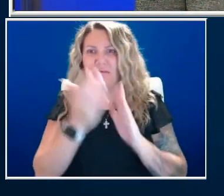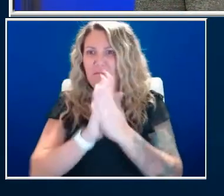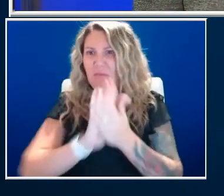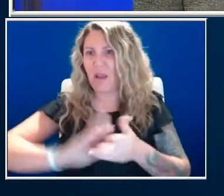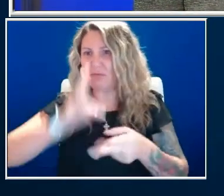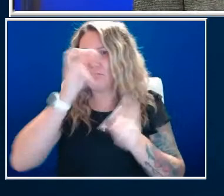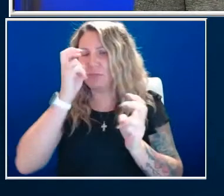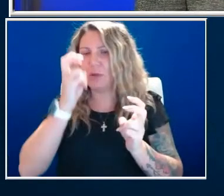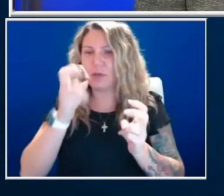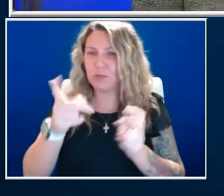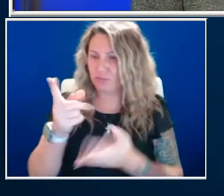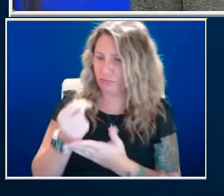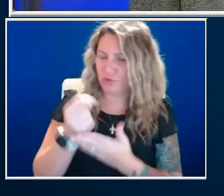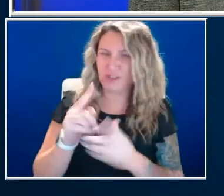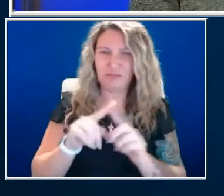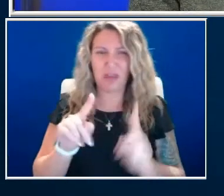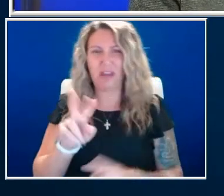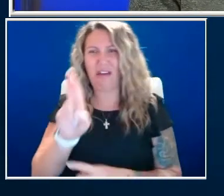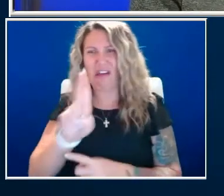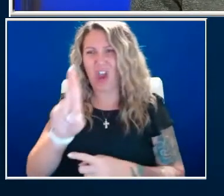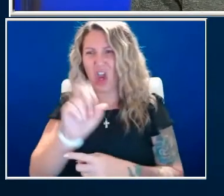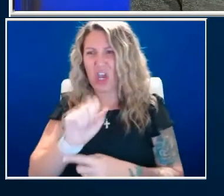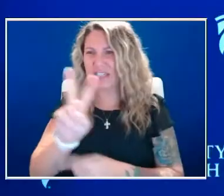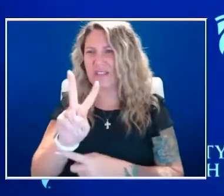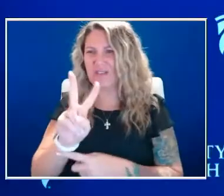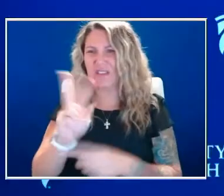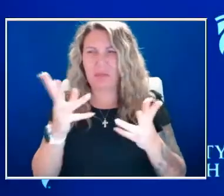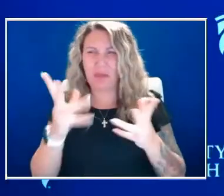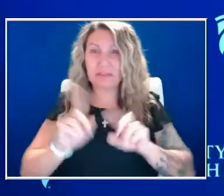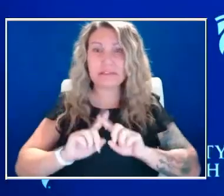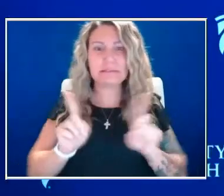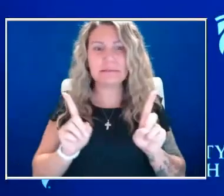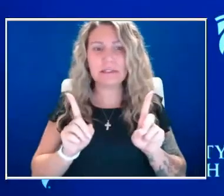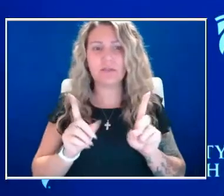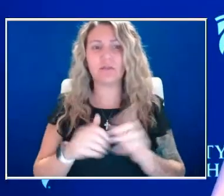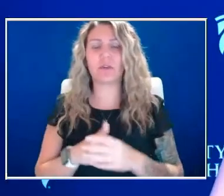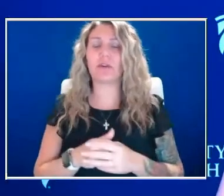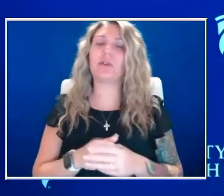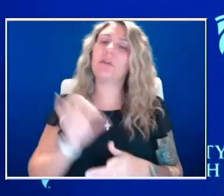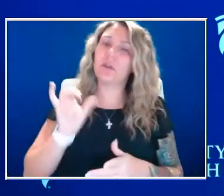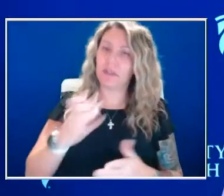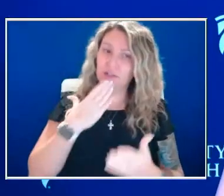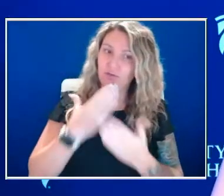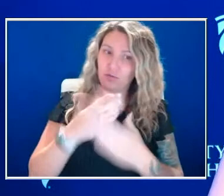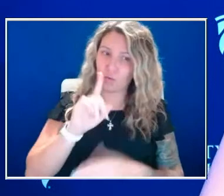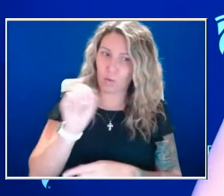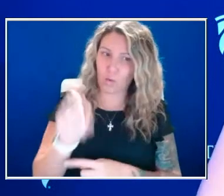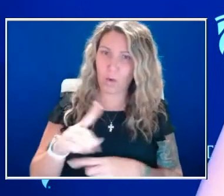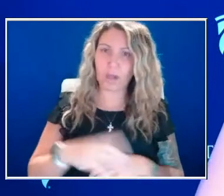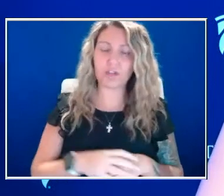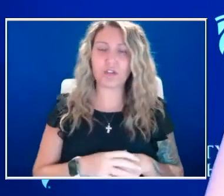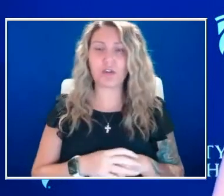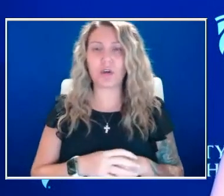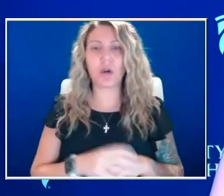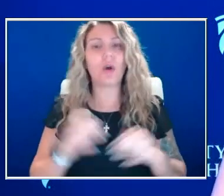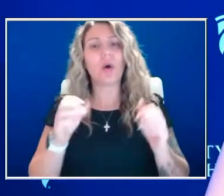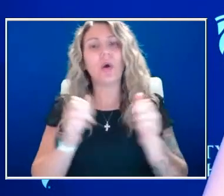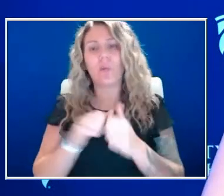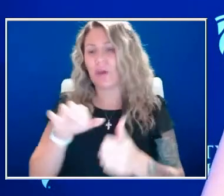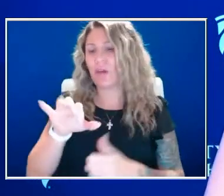know, RSV, what are you doing that might be different? Yeah, it's a really great question. And you know, with the flu, if you catch it early, you can